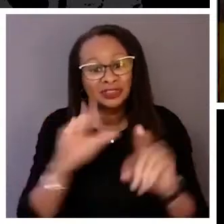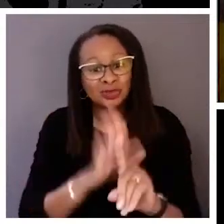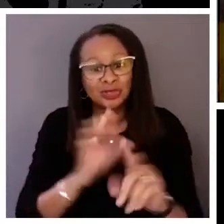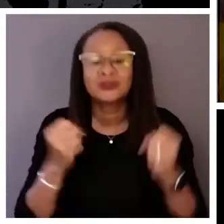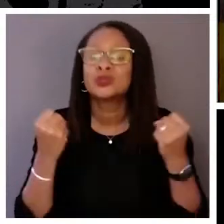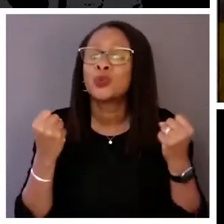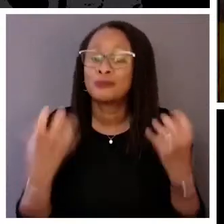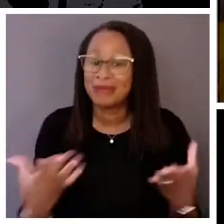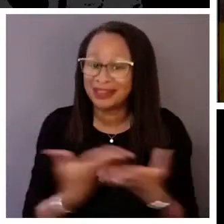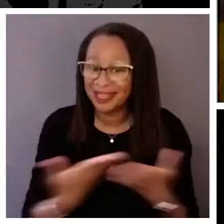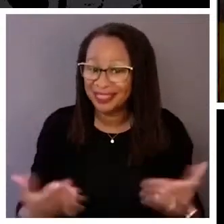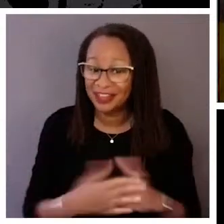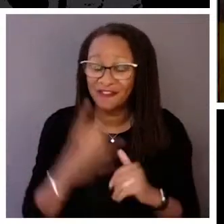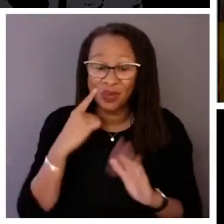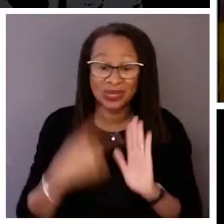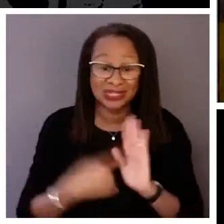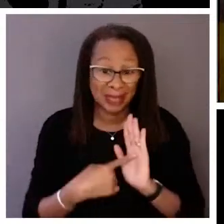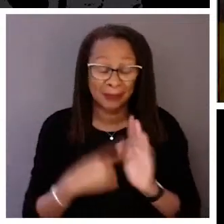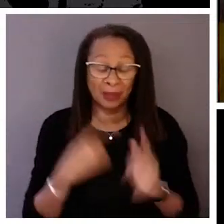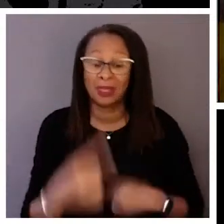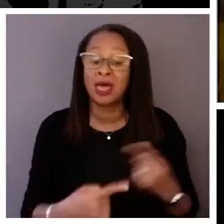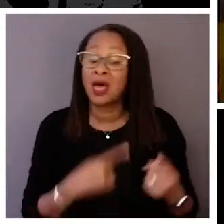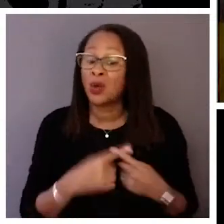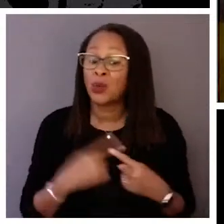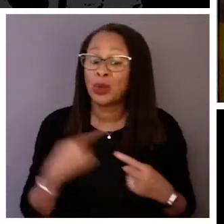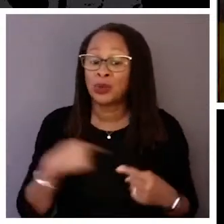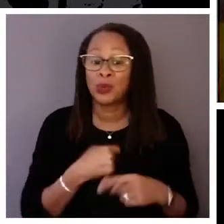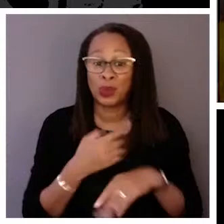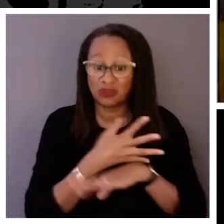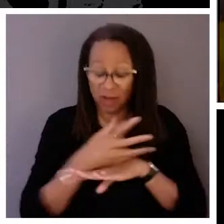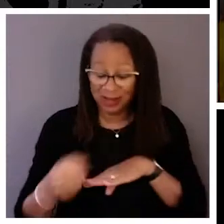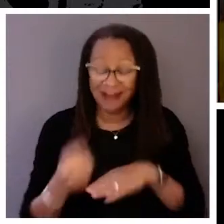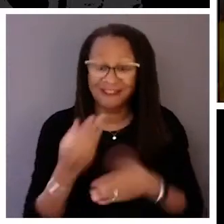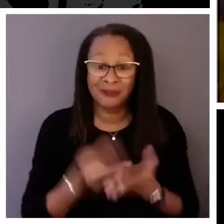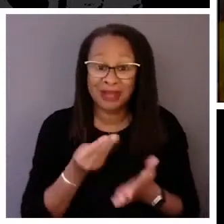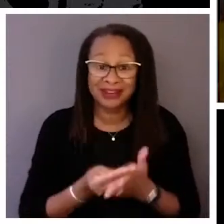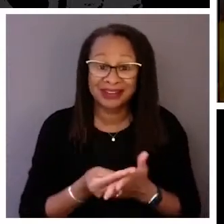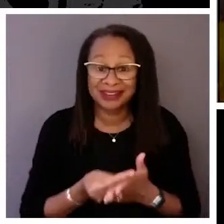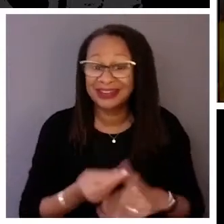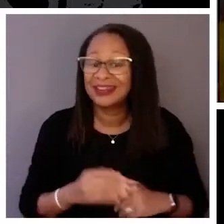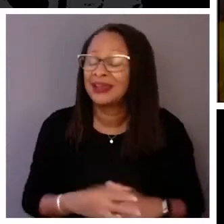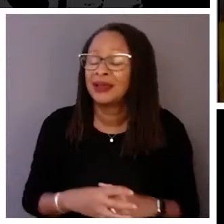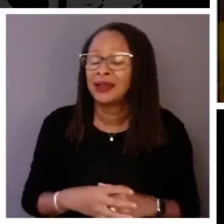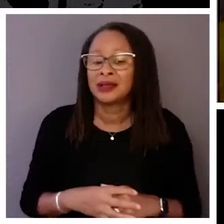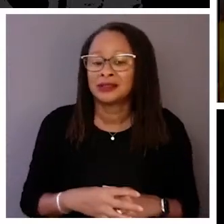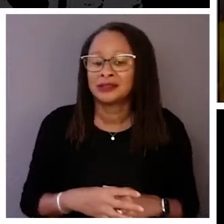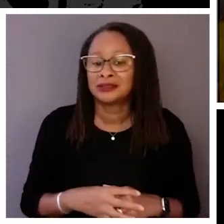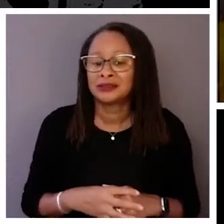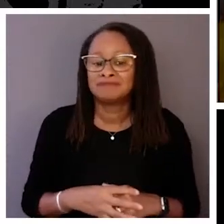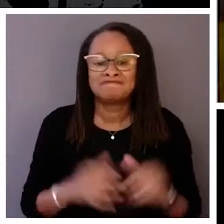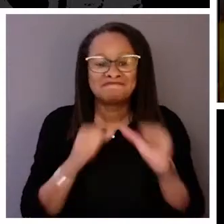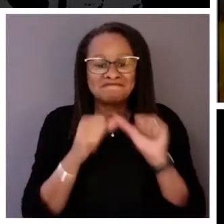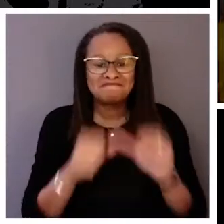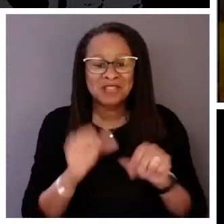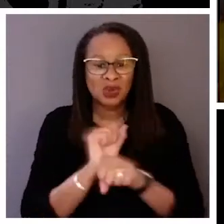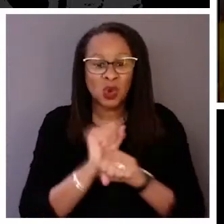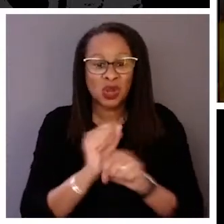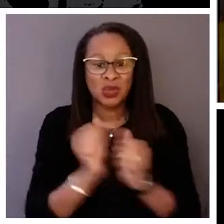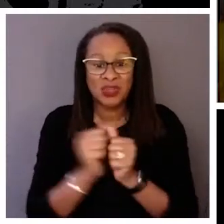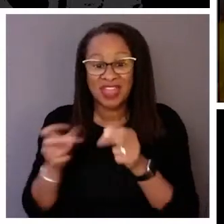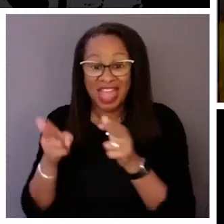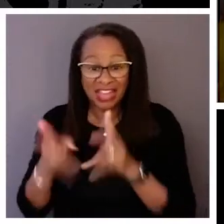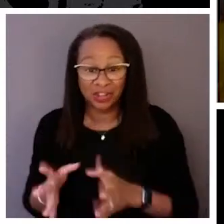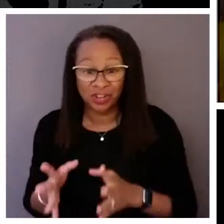so many things. So for example, when we ran out of a budget to keep working